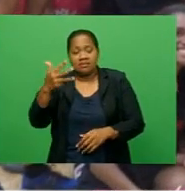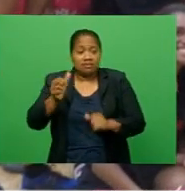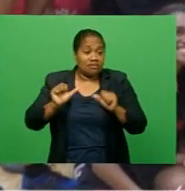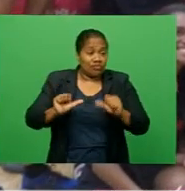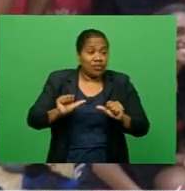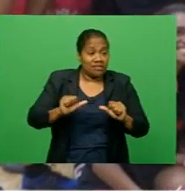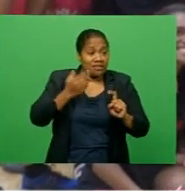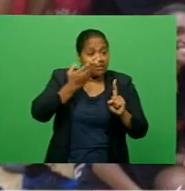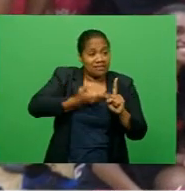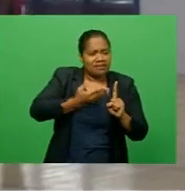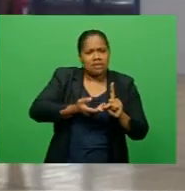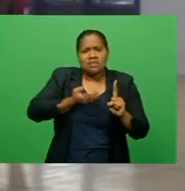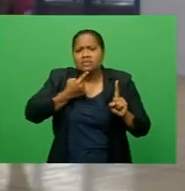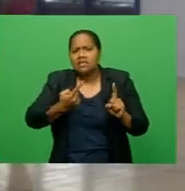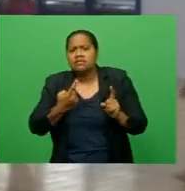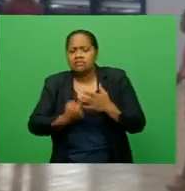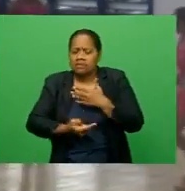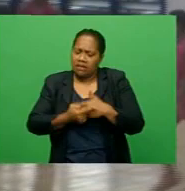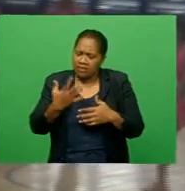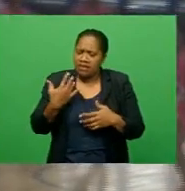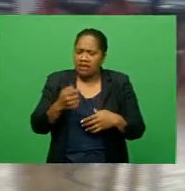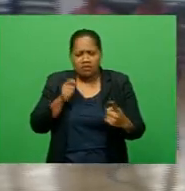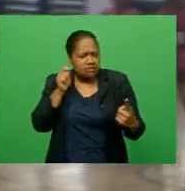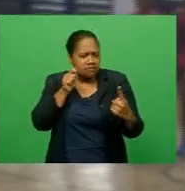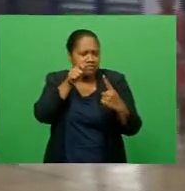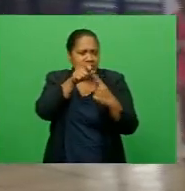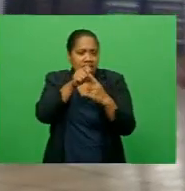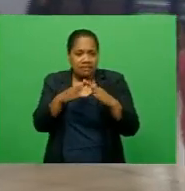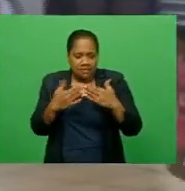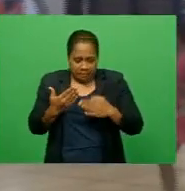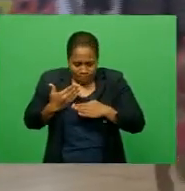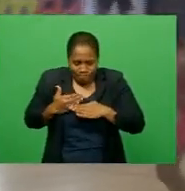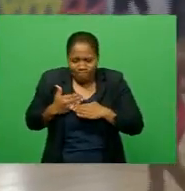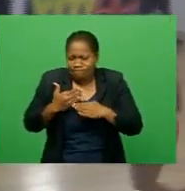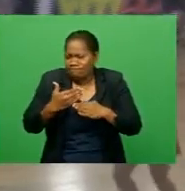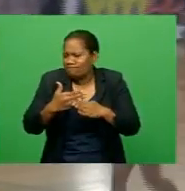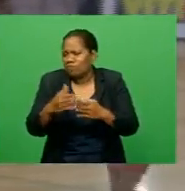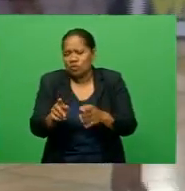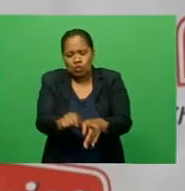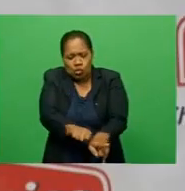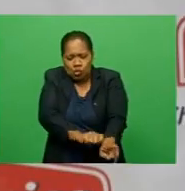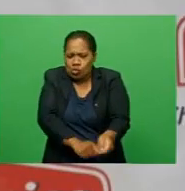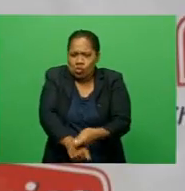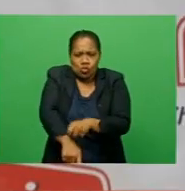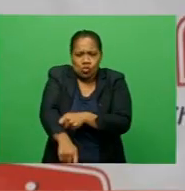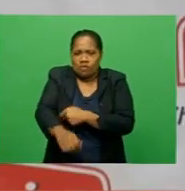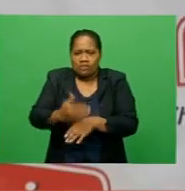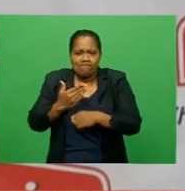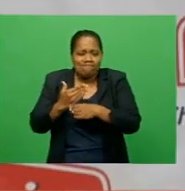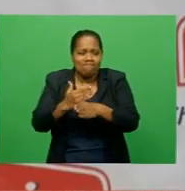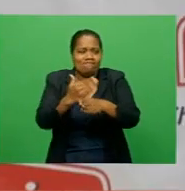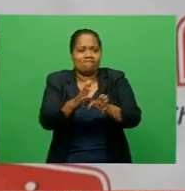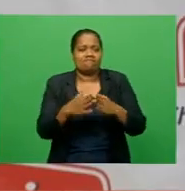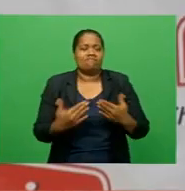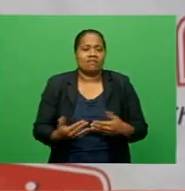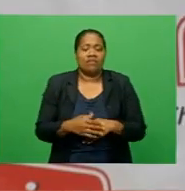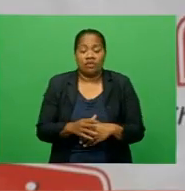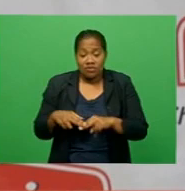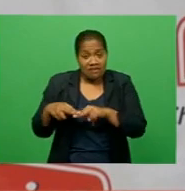Sorobaki says they've set their targets and will now have a lot of work to do. Netball Fiji is